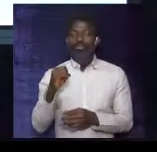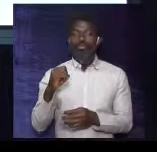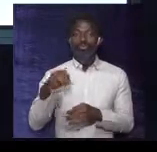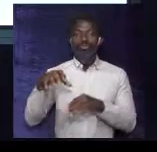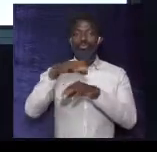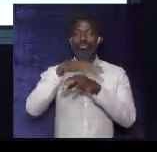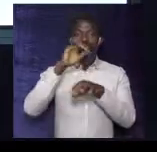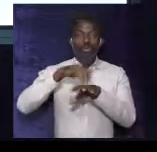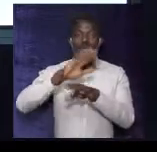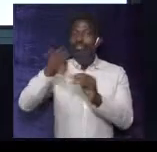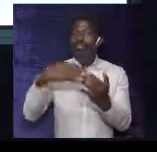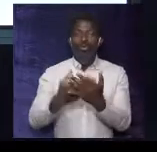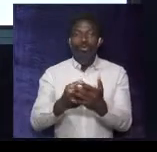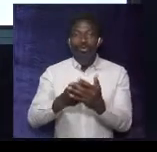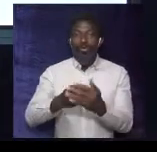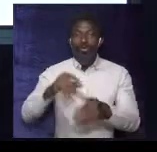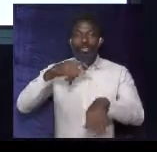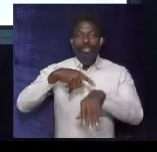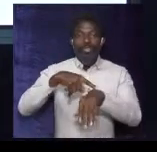You stay at home.